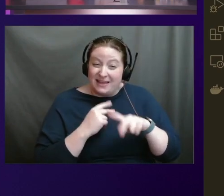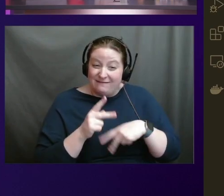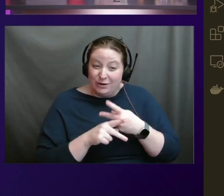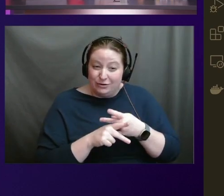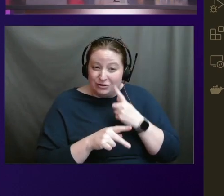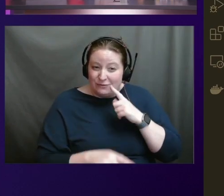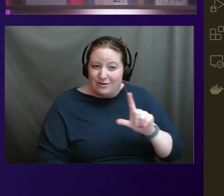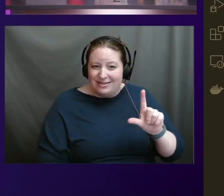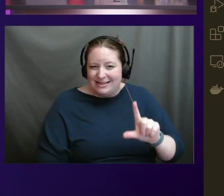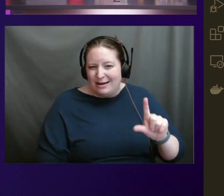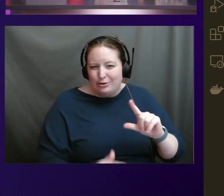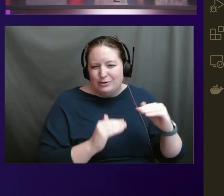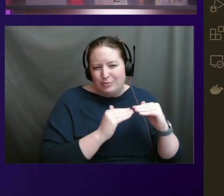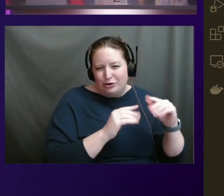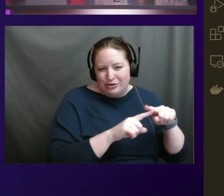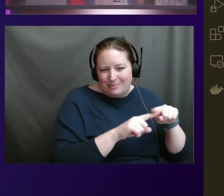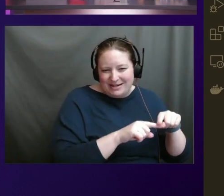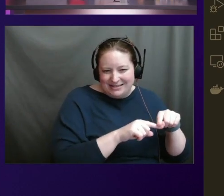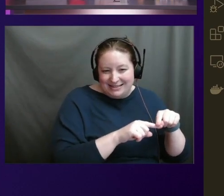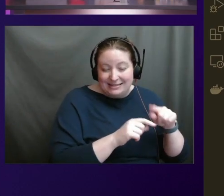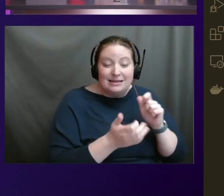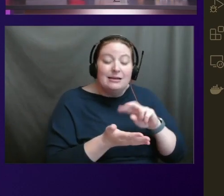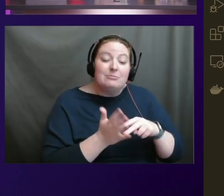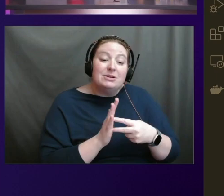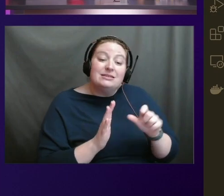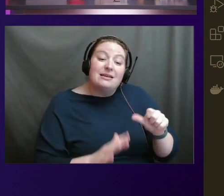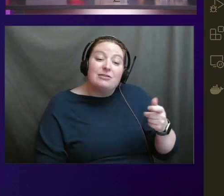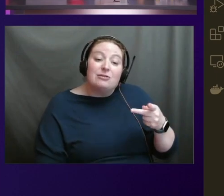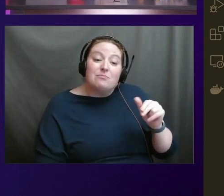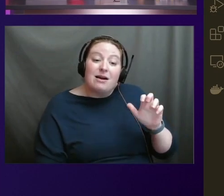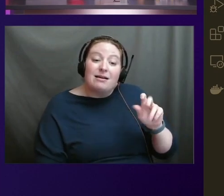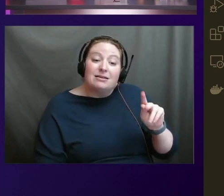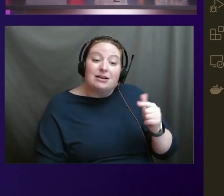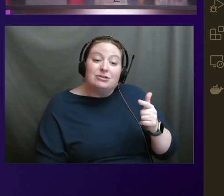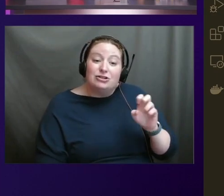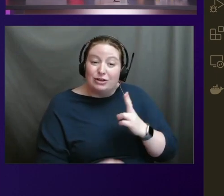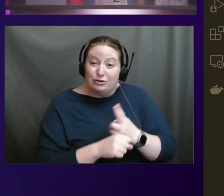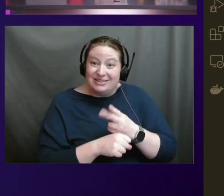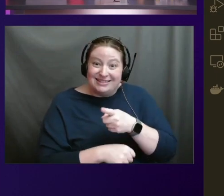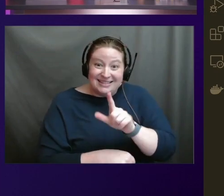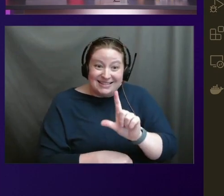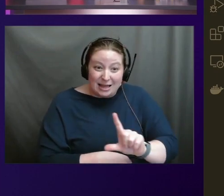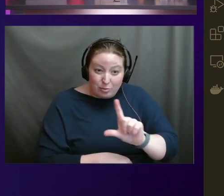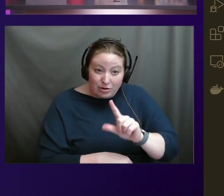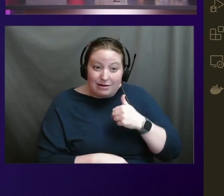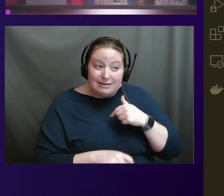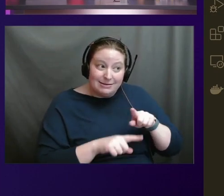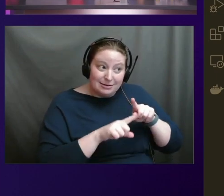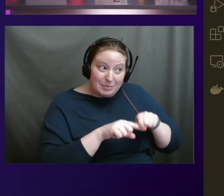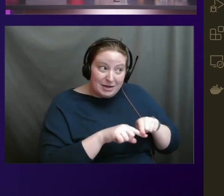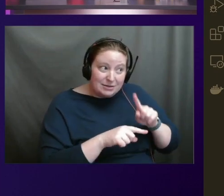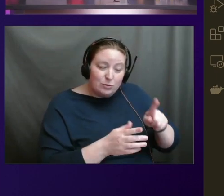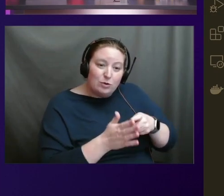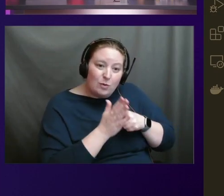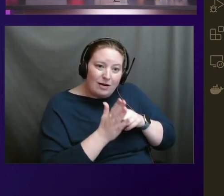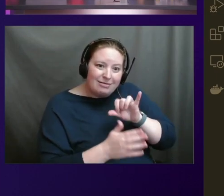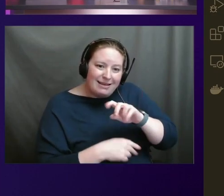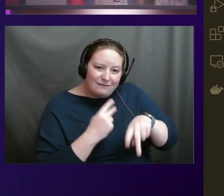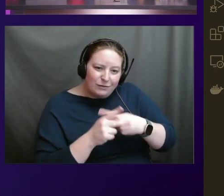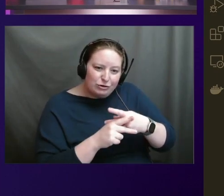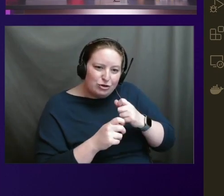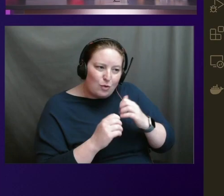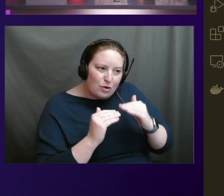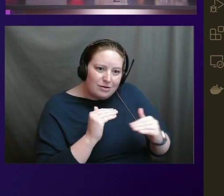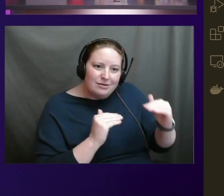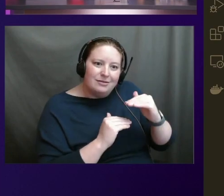library's peer dependencies. So this means that any other package that uses this library as a dependency is going to require that version or above for the